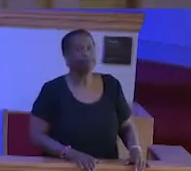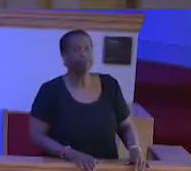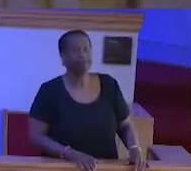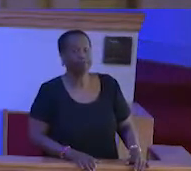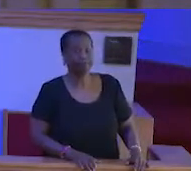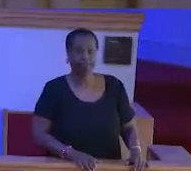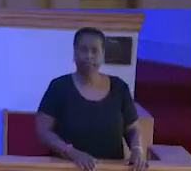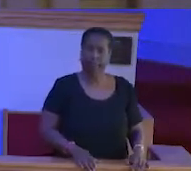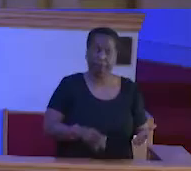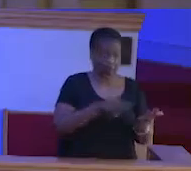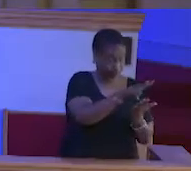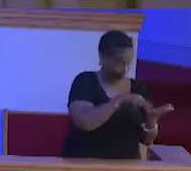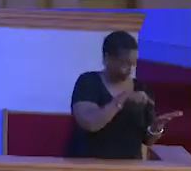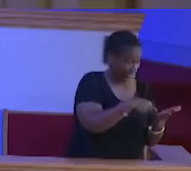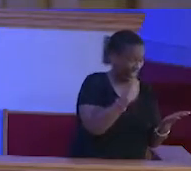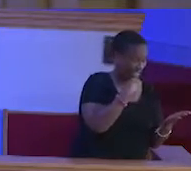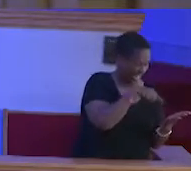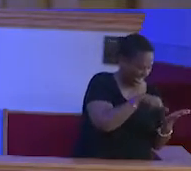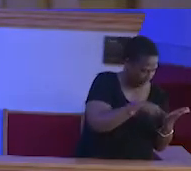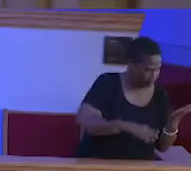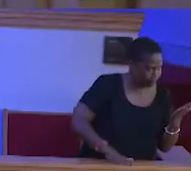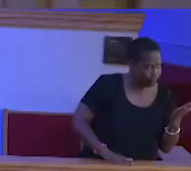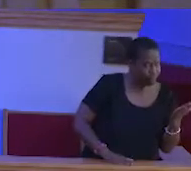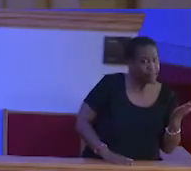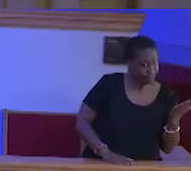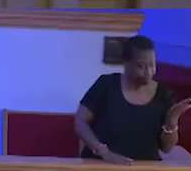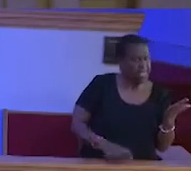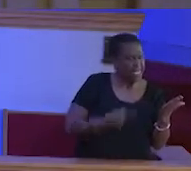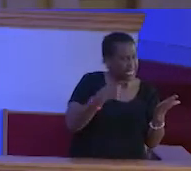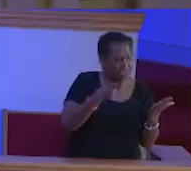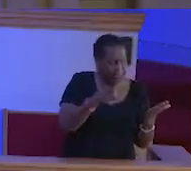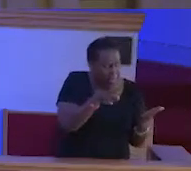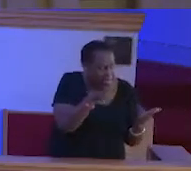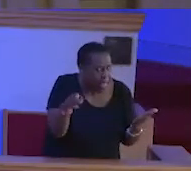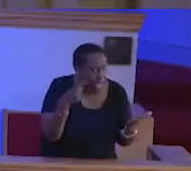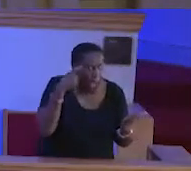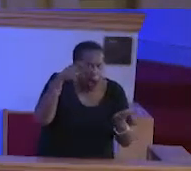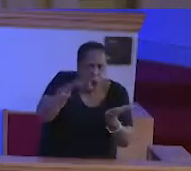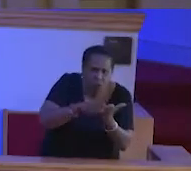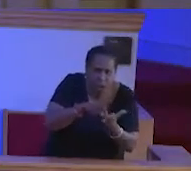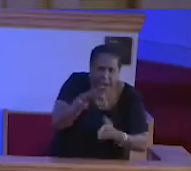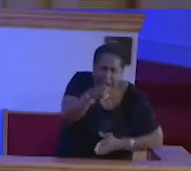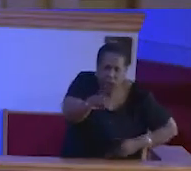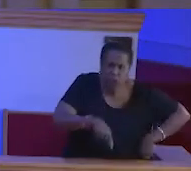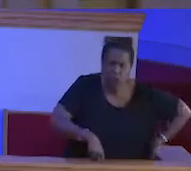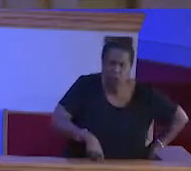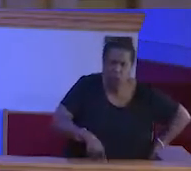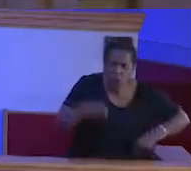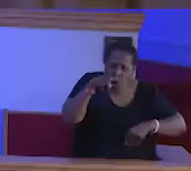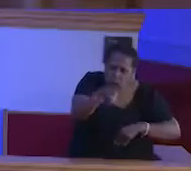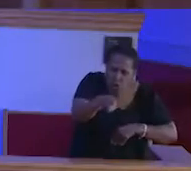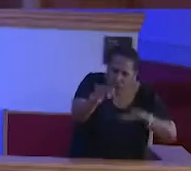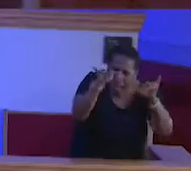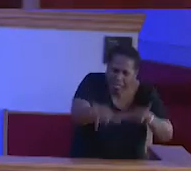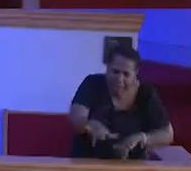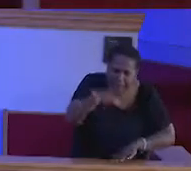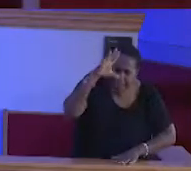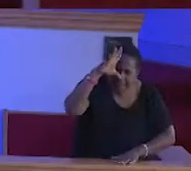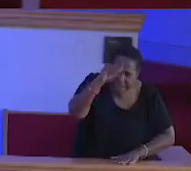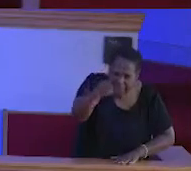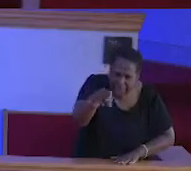The text says that they recognized him as the man